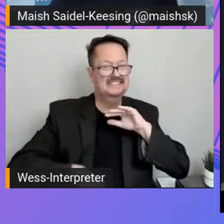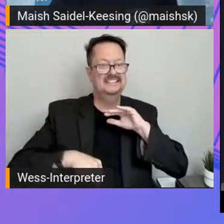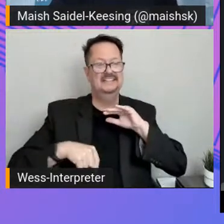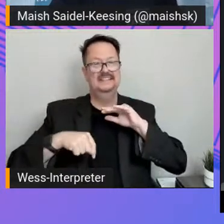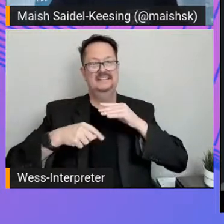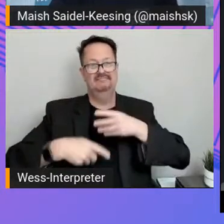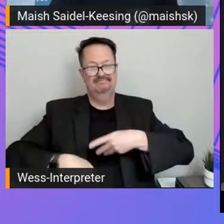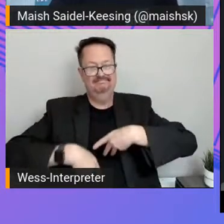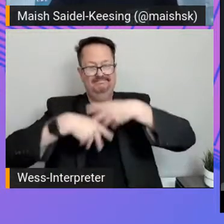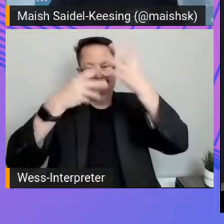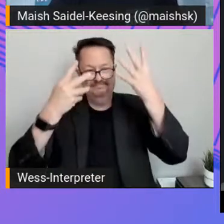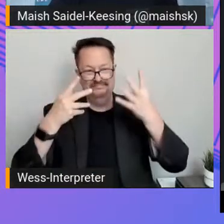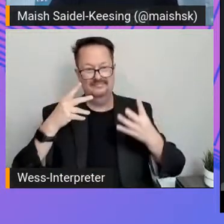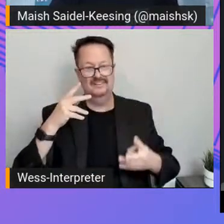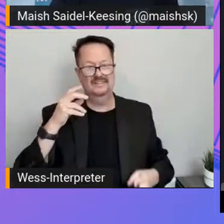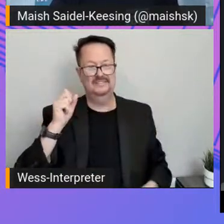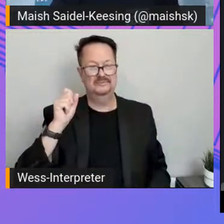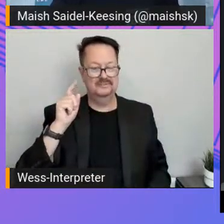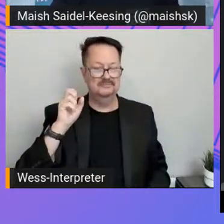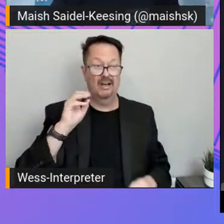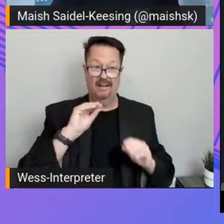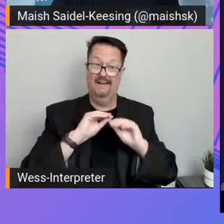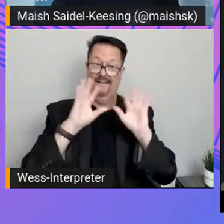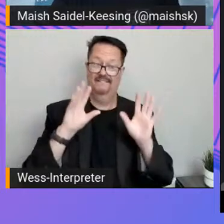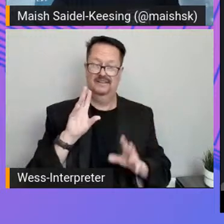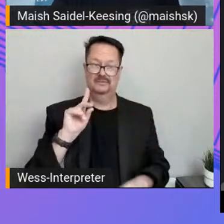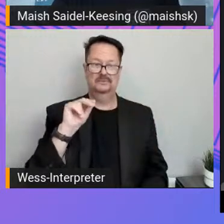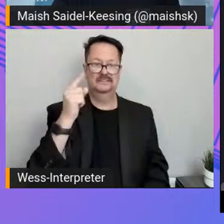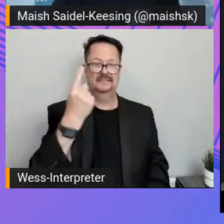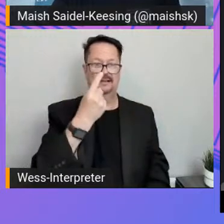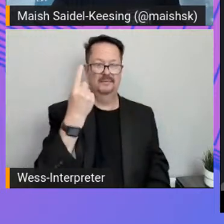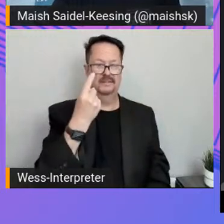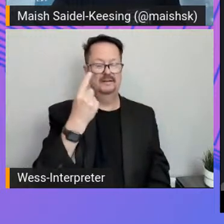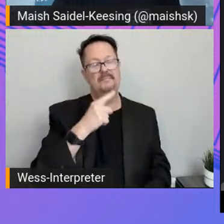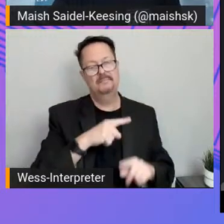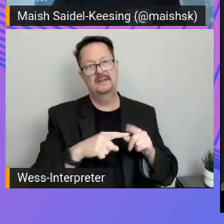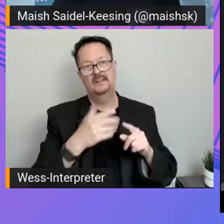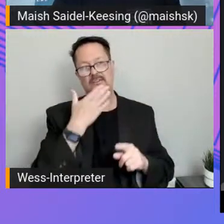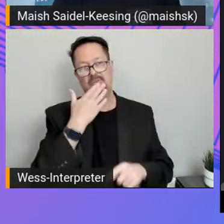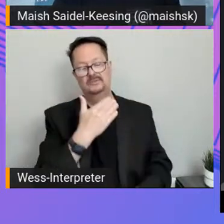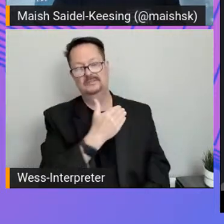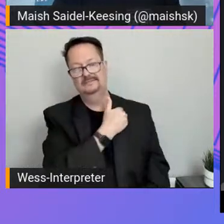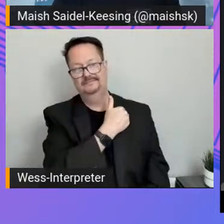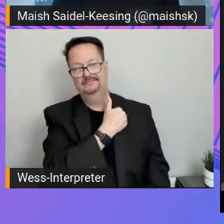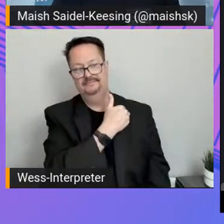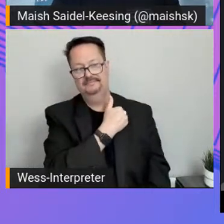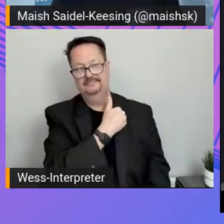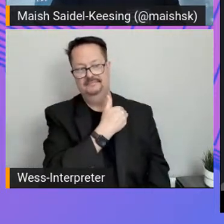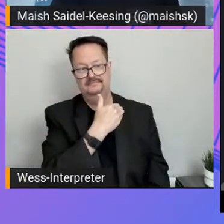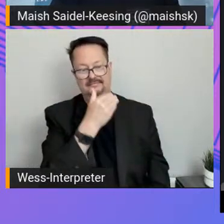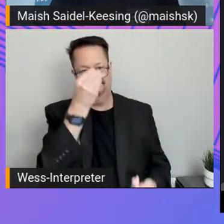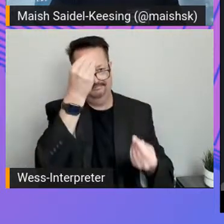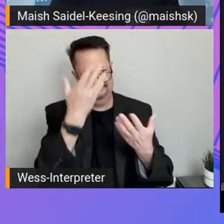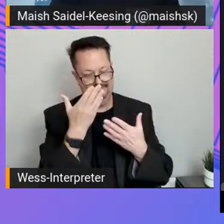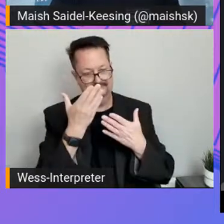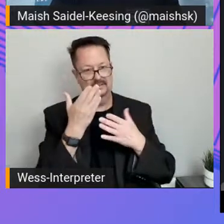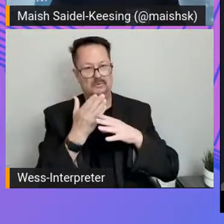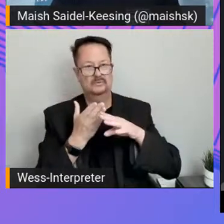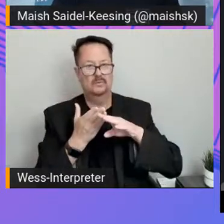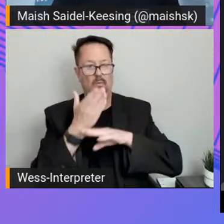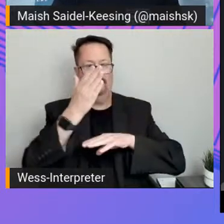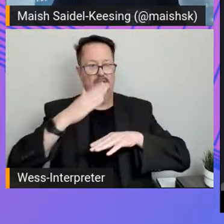and okay, he's obviously doing something. But then it's a good reminder that, okay, that exceeded what we thought it was going to